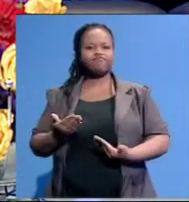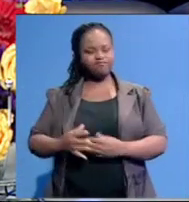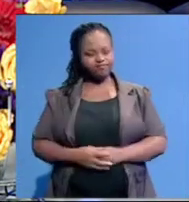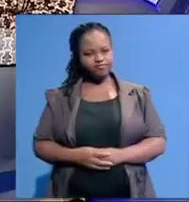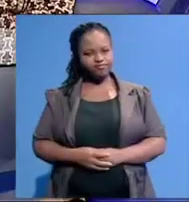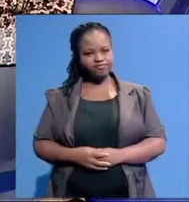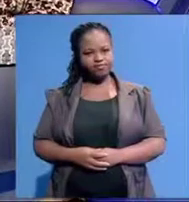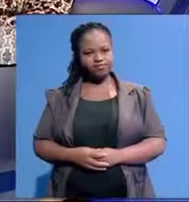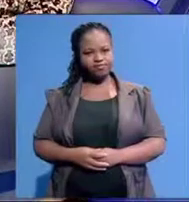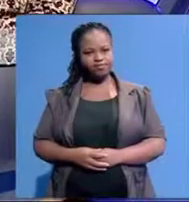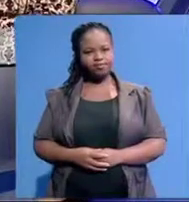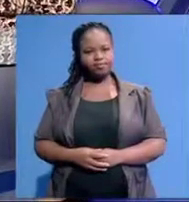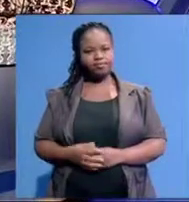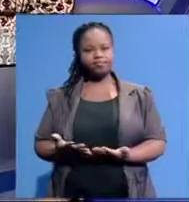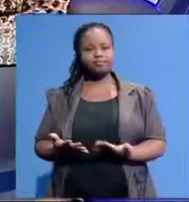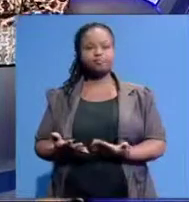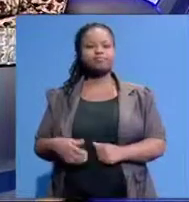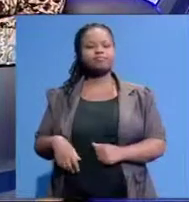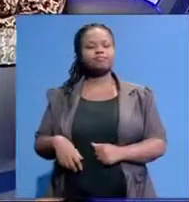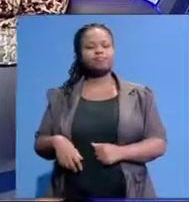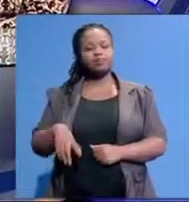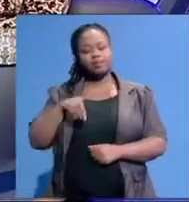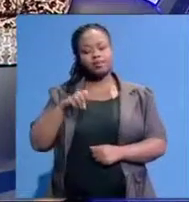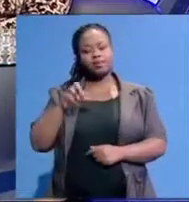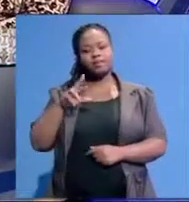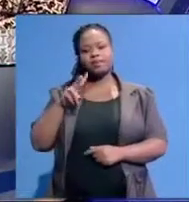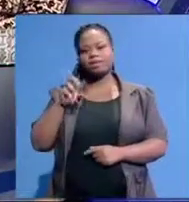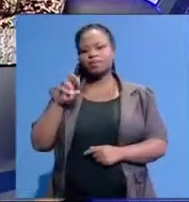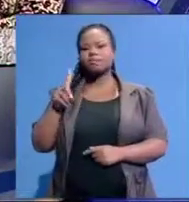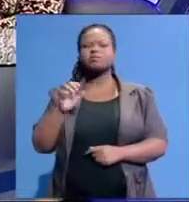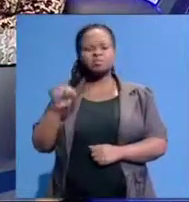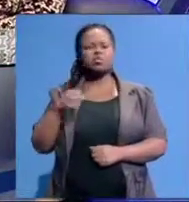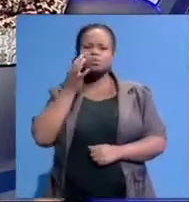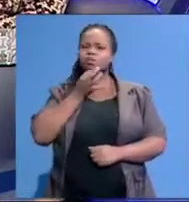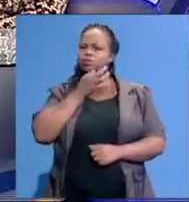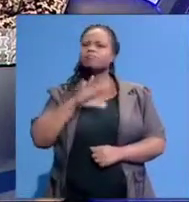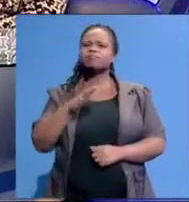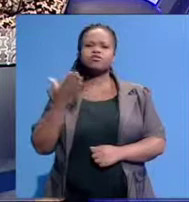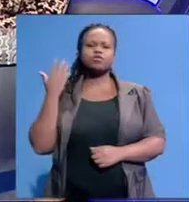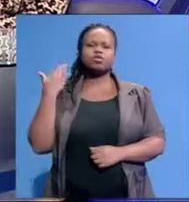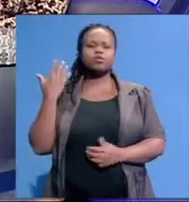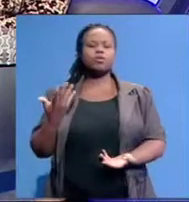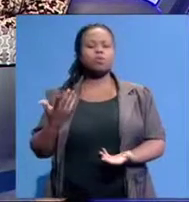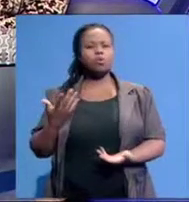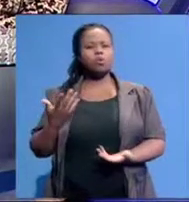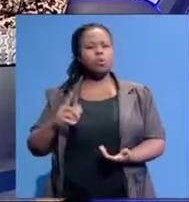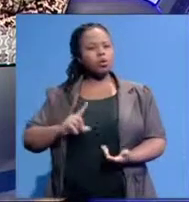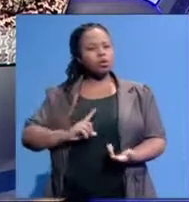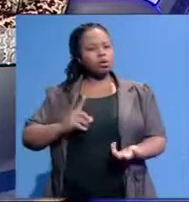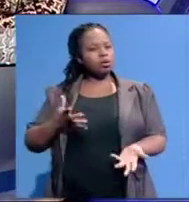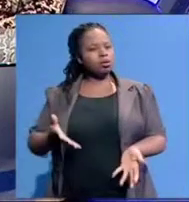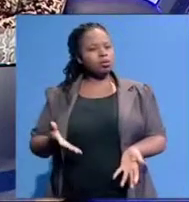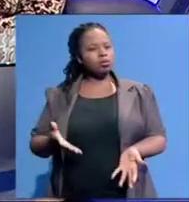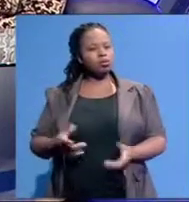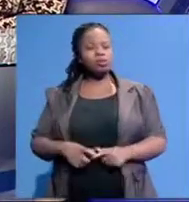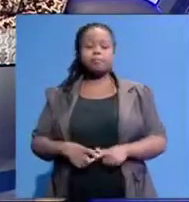Now, David, I mean, what Tammy said really resonates with me. I mean, this was the largest